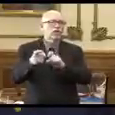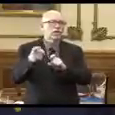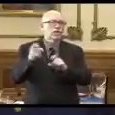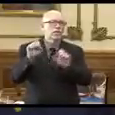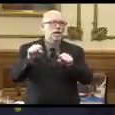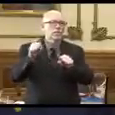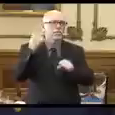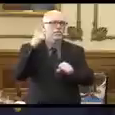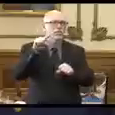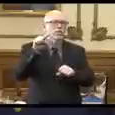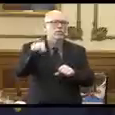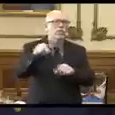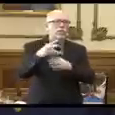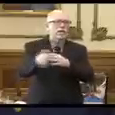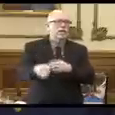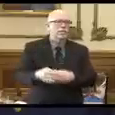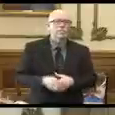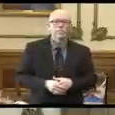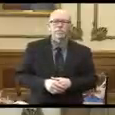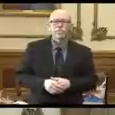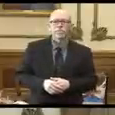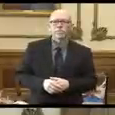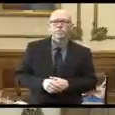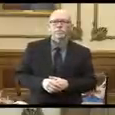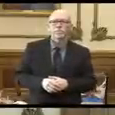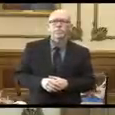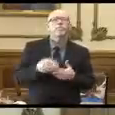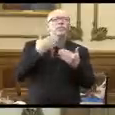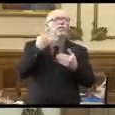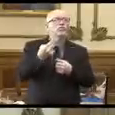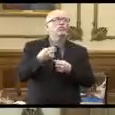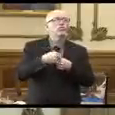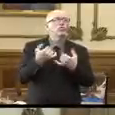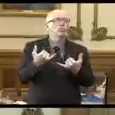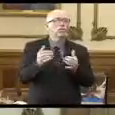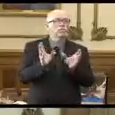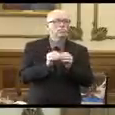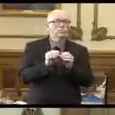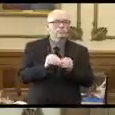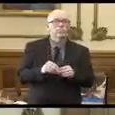might be going into the weekend. Thank you for joining today's